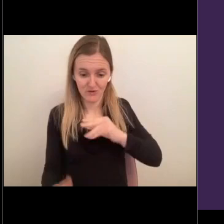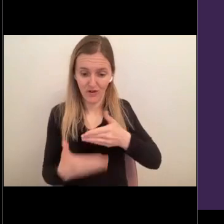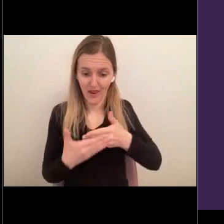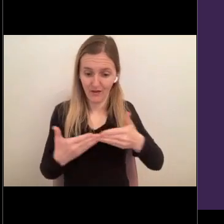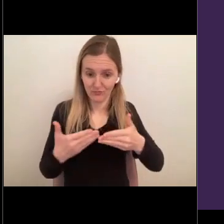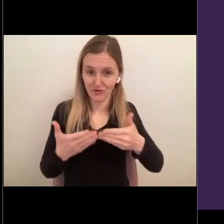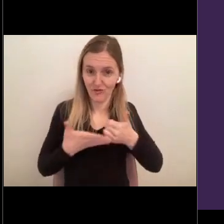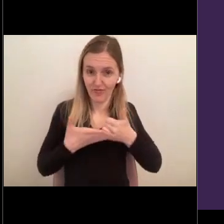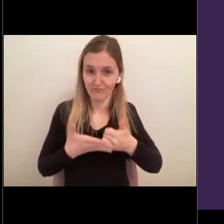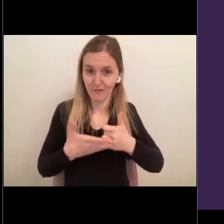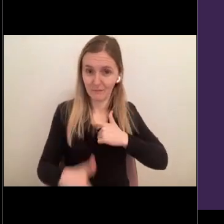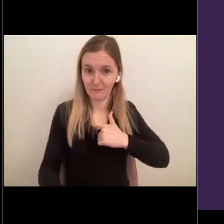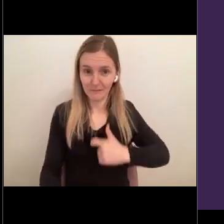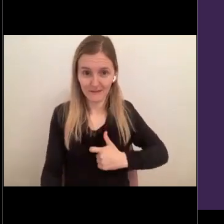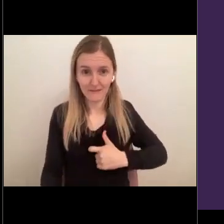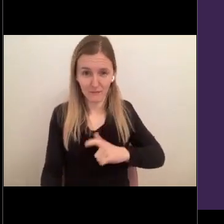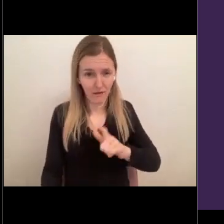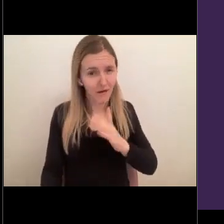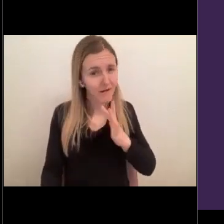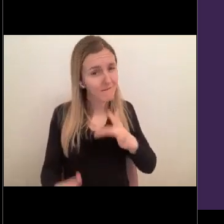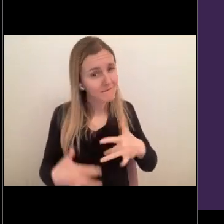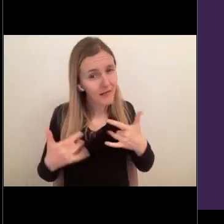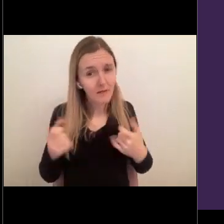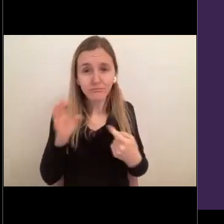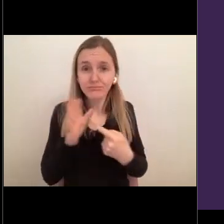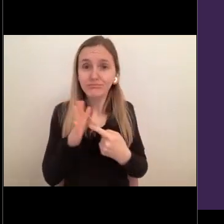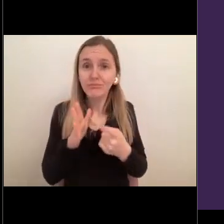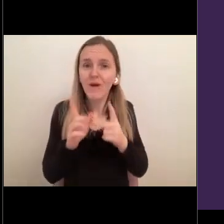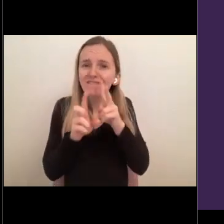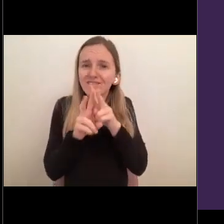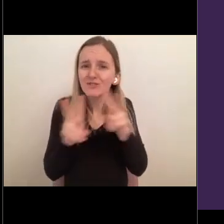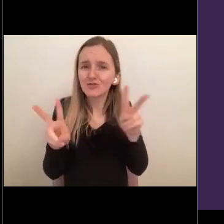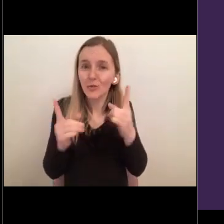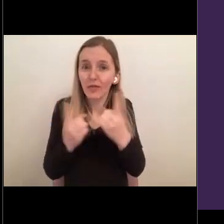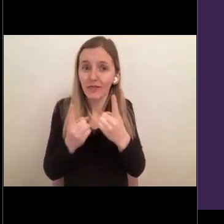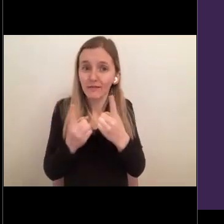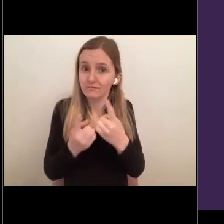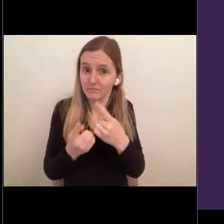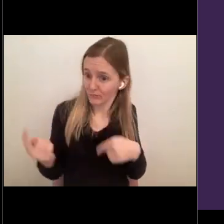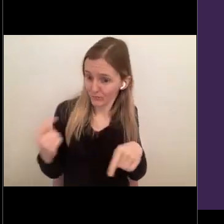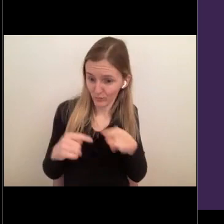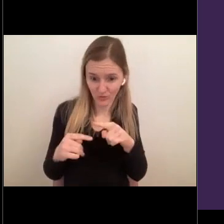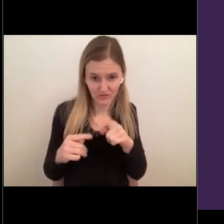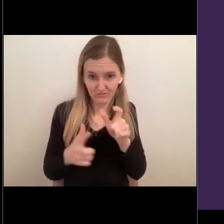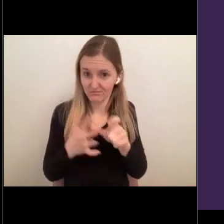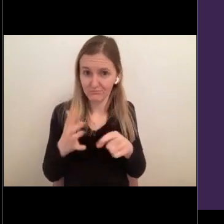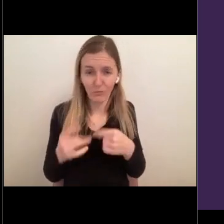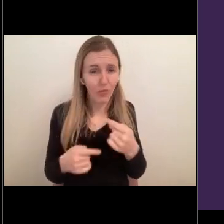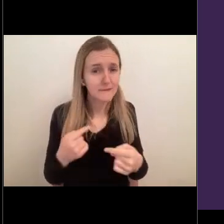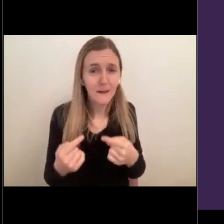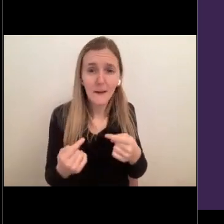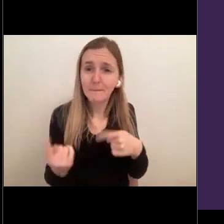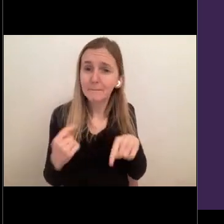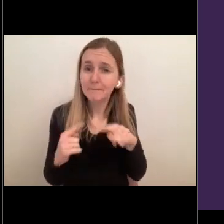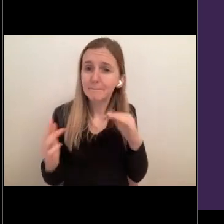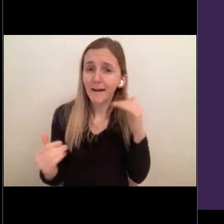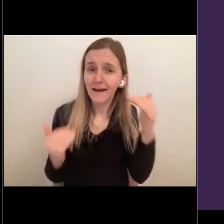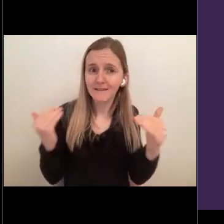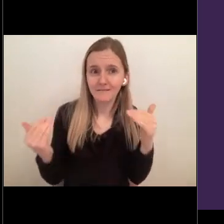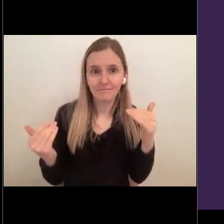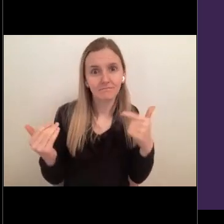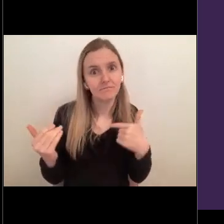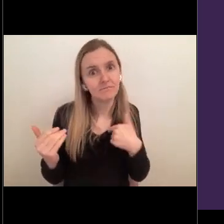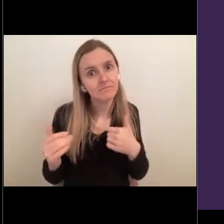visual really helps. We do it all the time as adults. I couldn't live